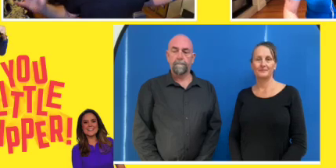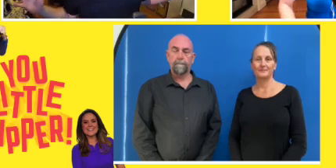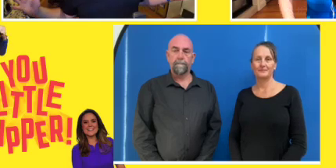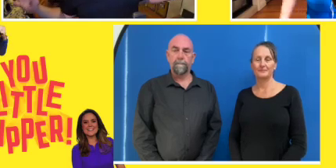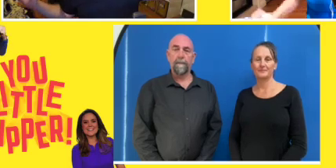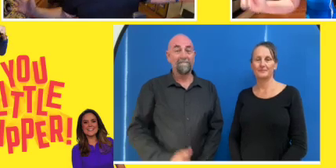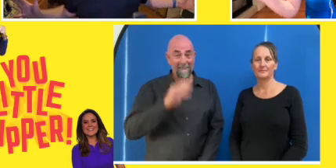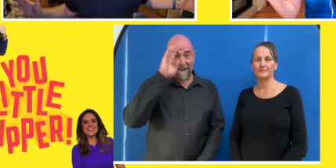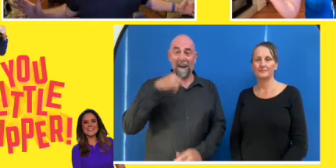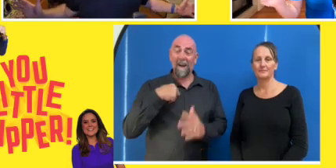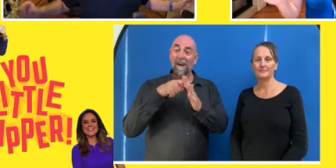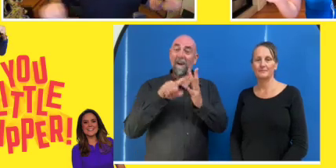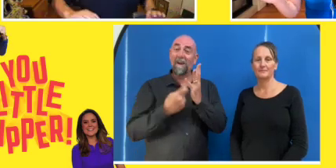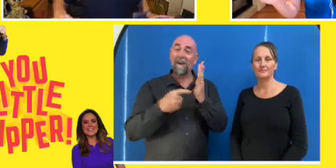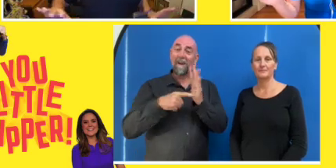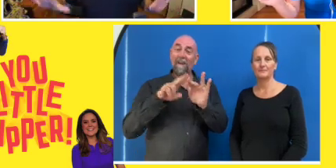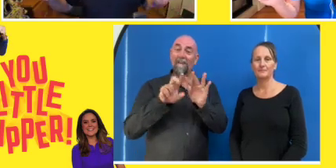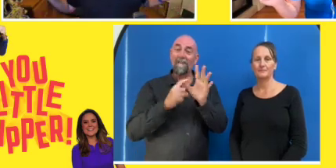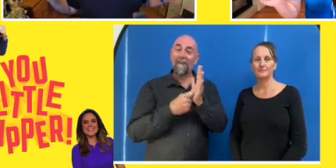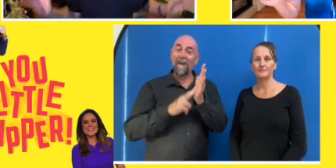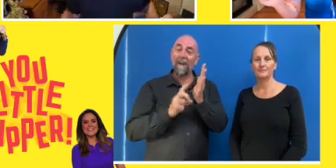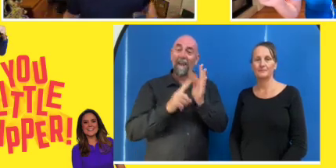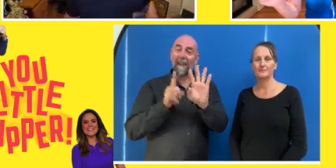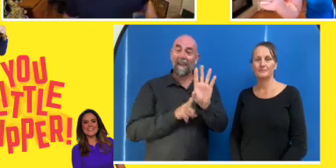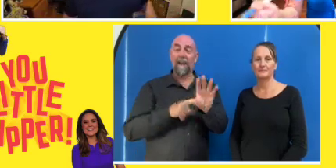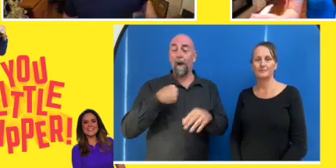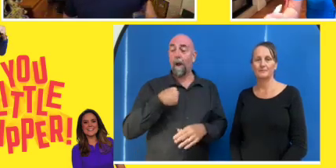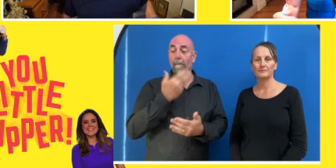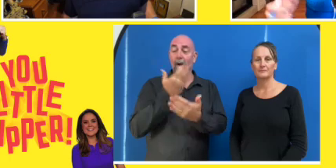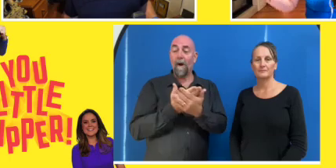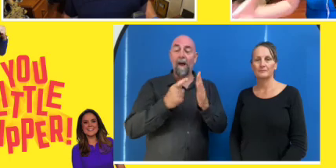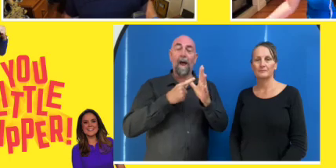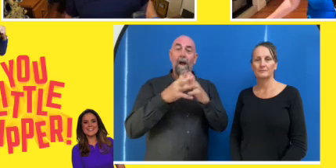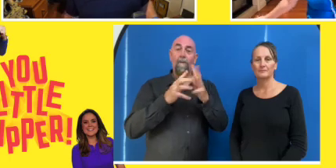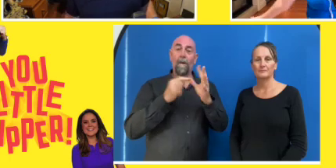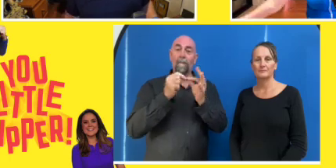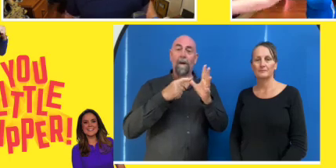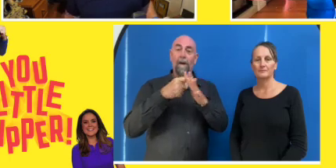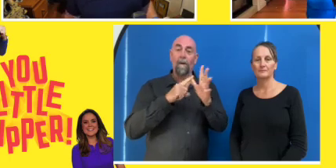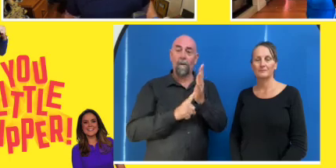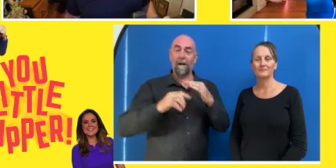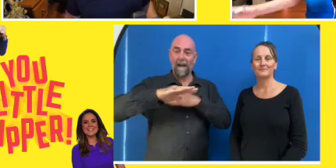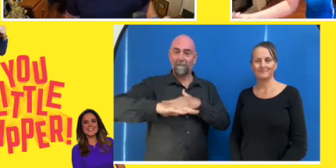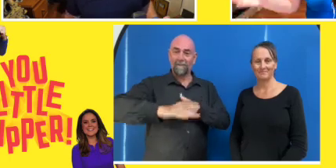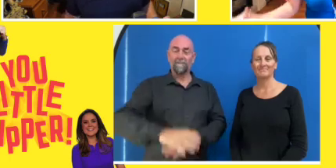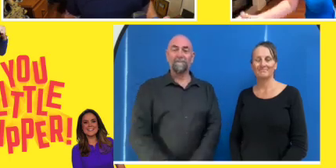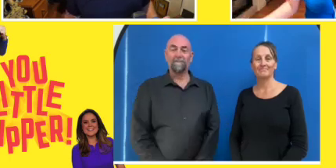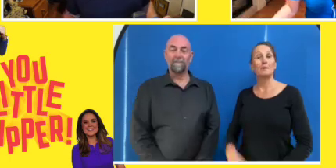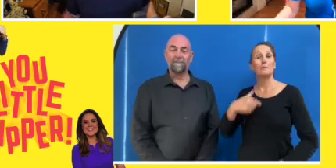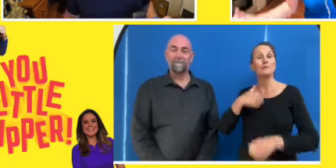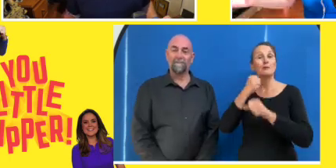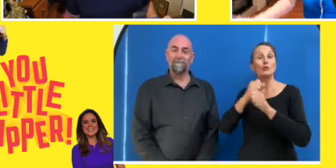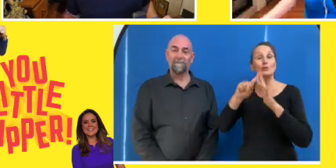Hi, I'm Kurt Fernley, former Paralympian, broadcasting from a Wabacool country. And I'm Georgie Tunney, Paralympics tragic, and I